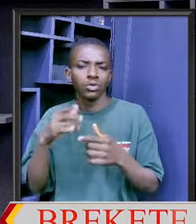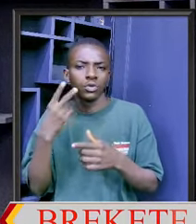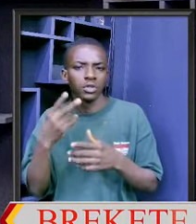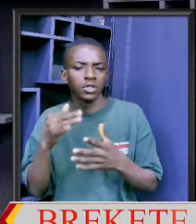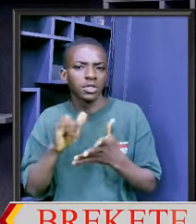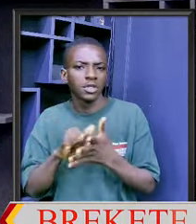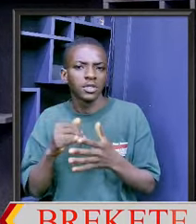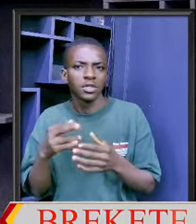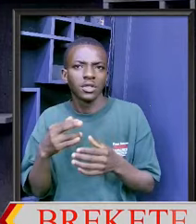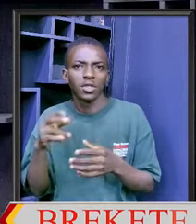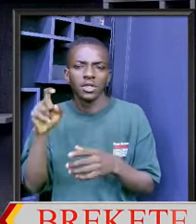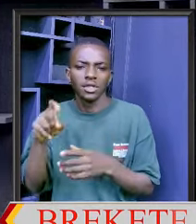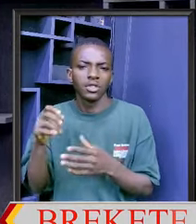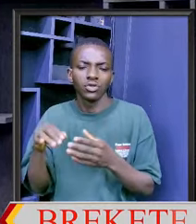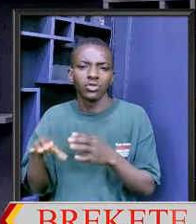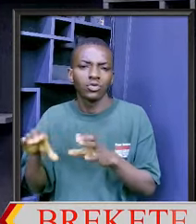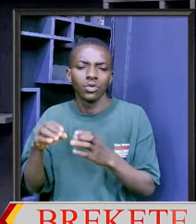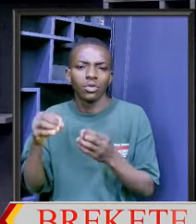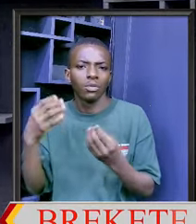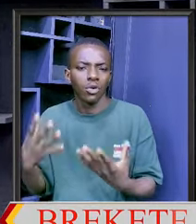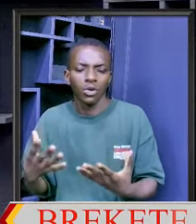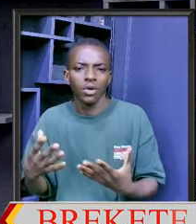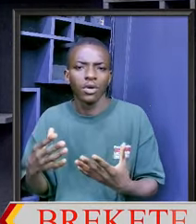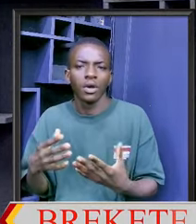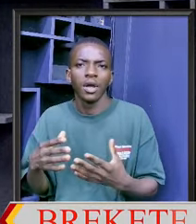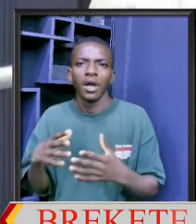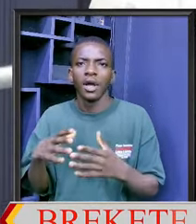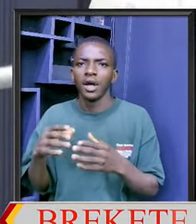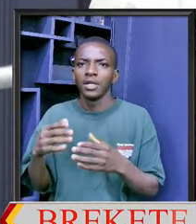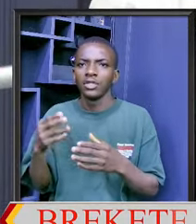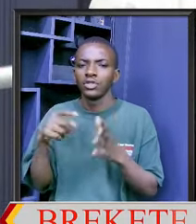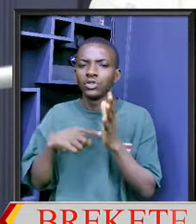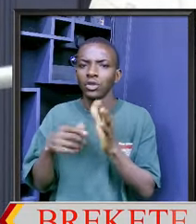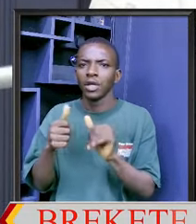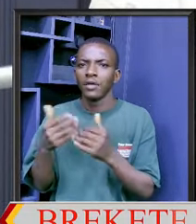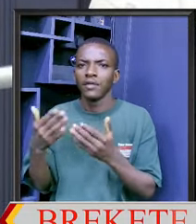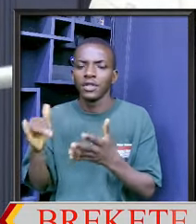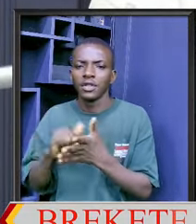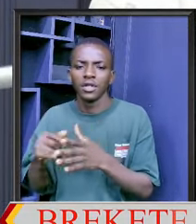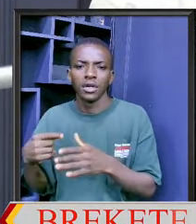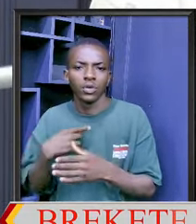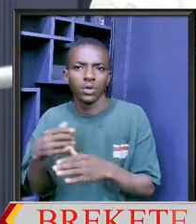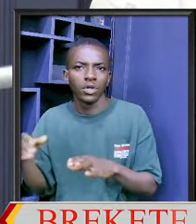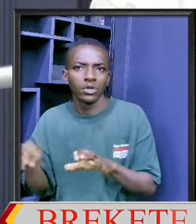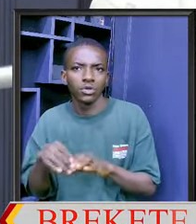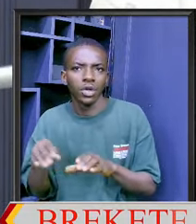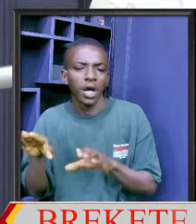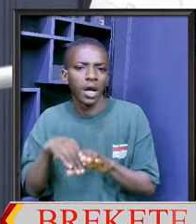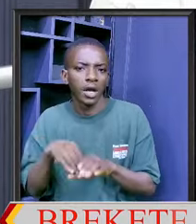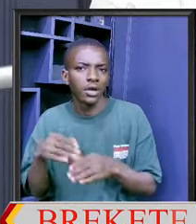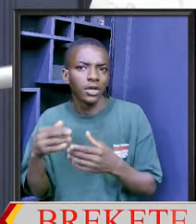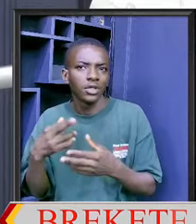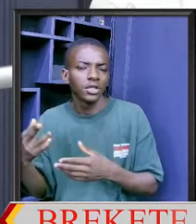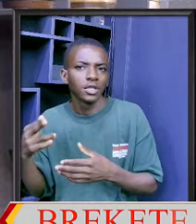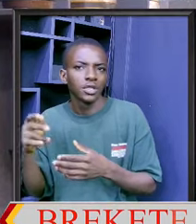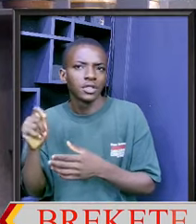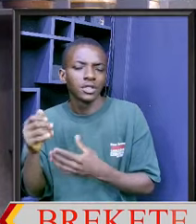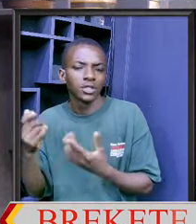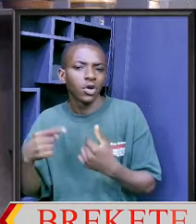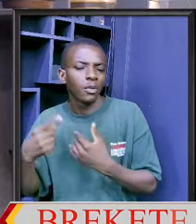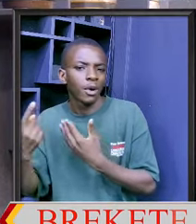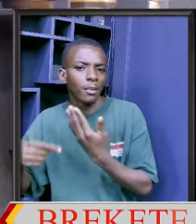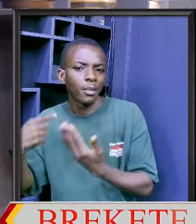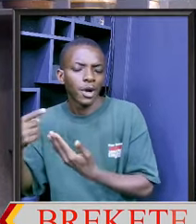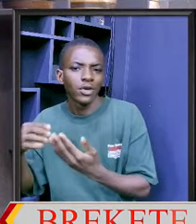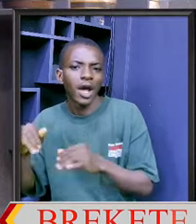you, I discovered that I need to do a lot. And it shows in everything we do, including how this radio station came